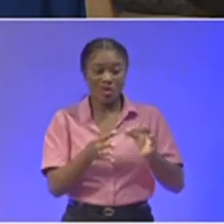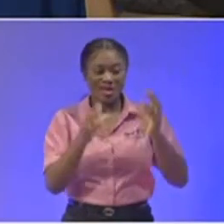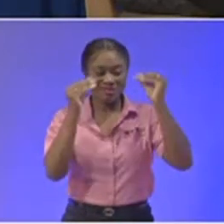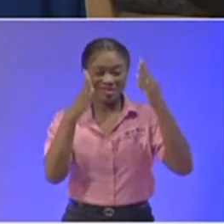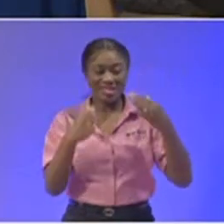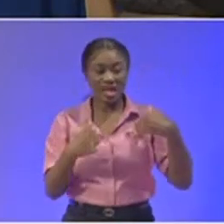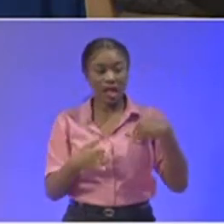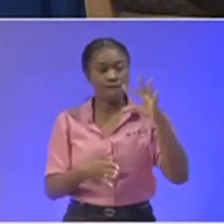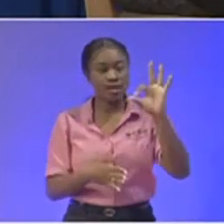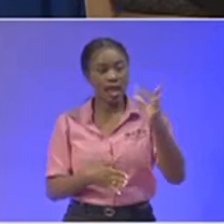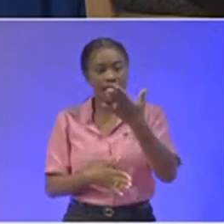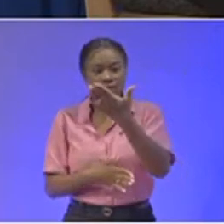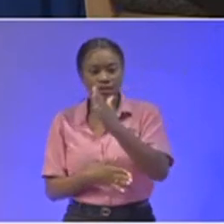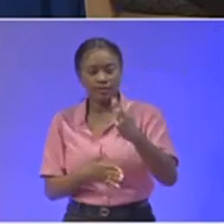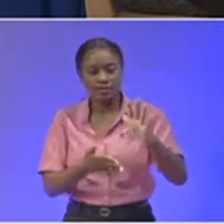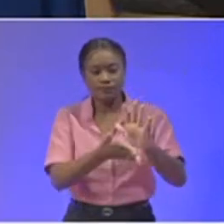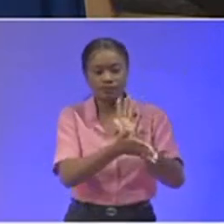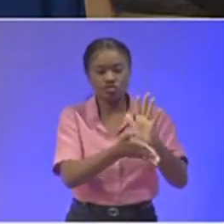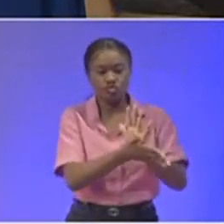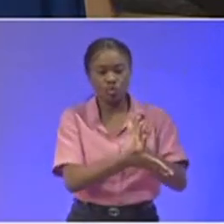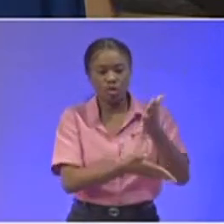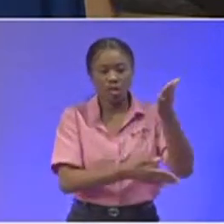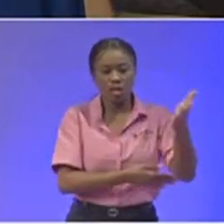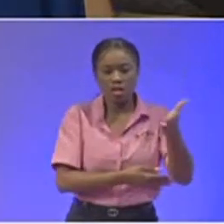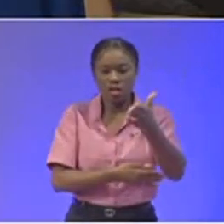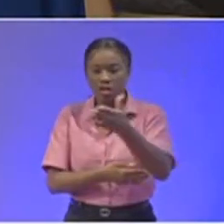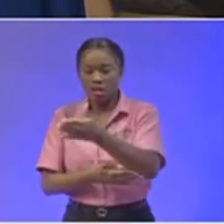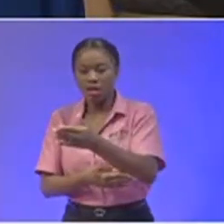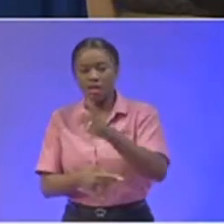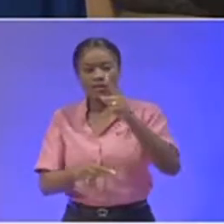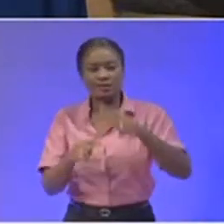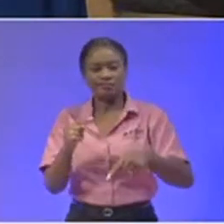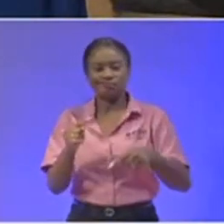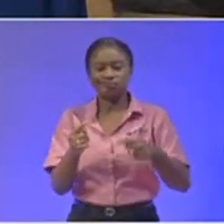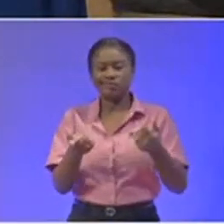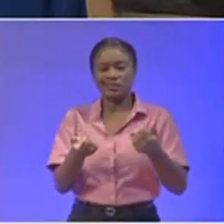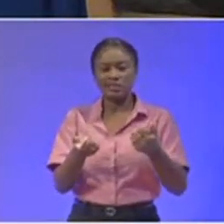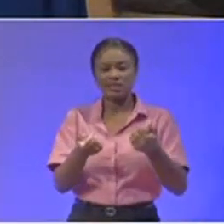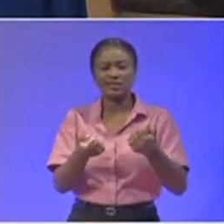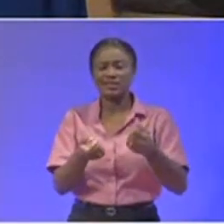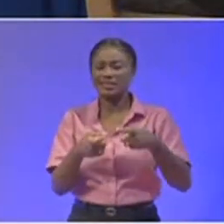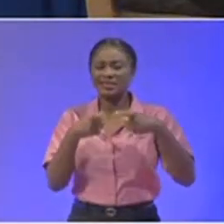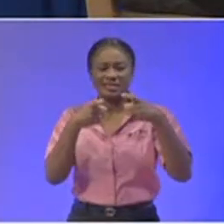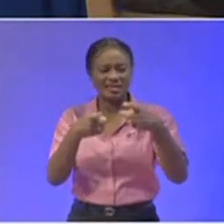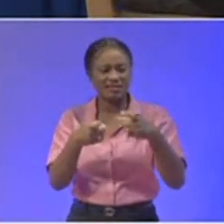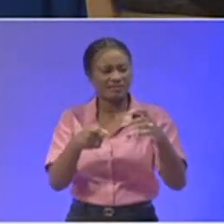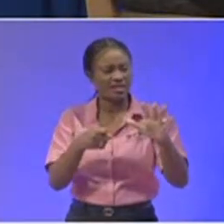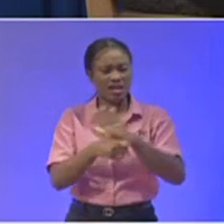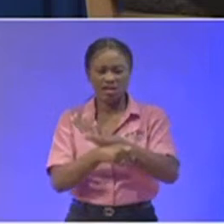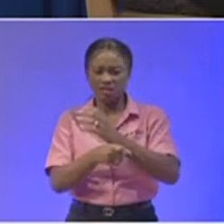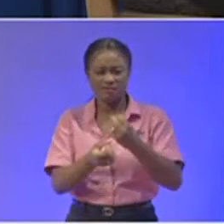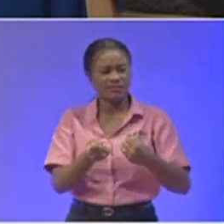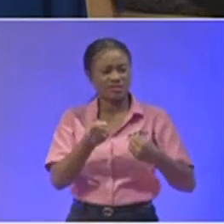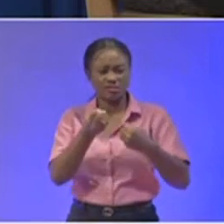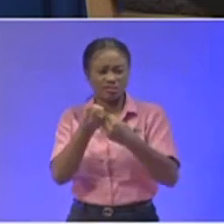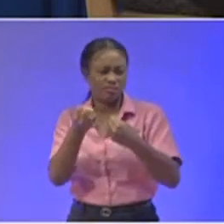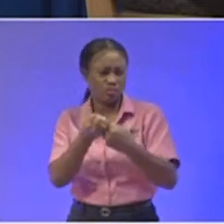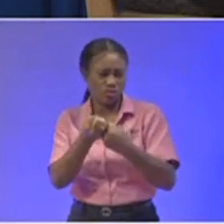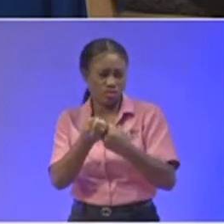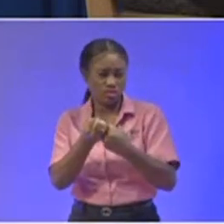then obviously there's going to be large groups. She may only be able to work with the teachers only and not even provide direct intervention for